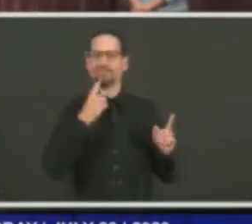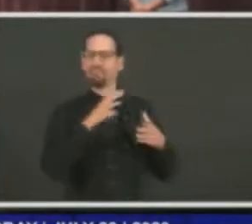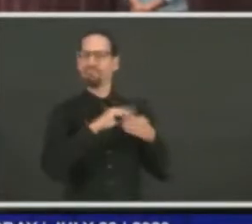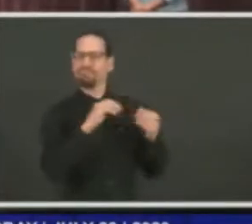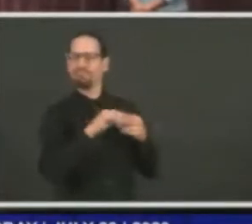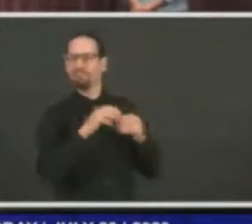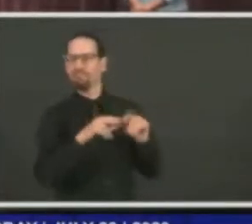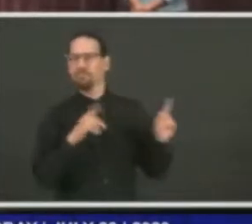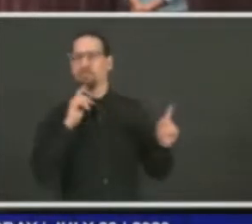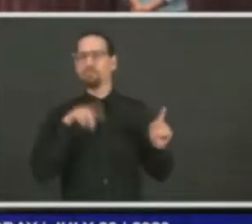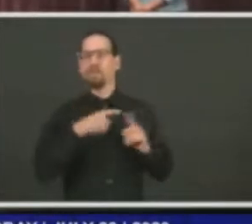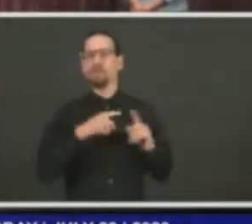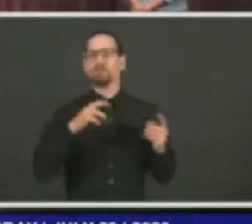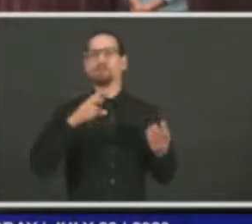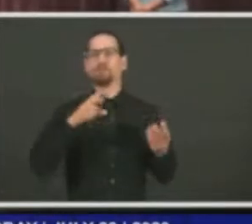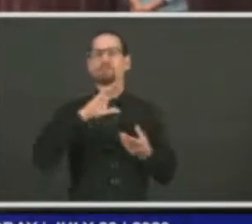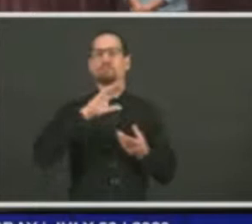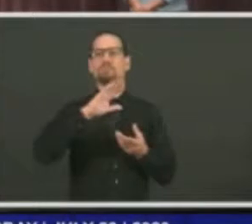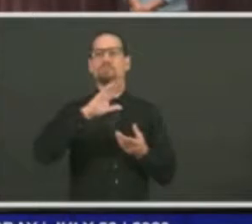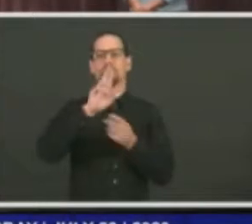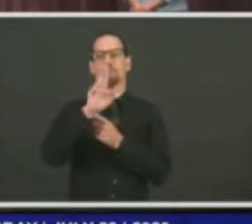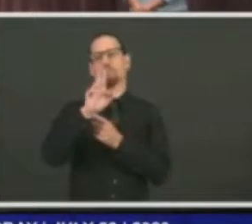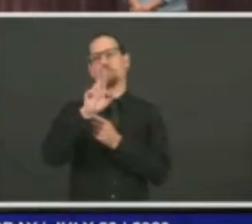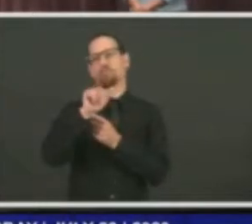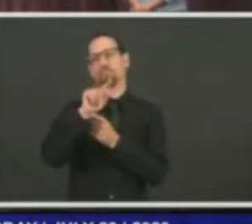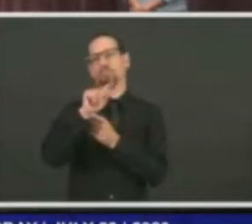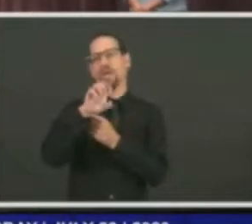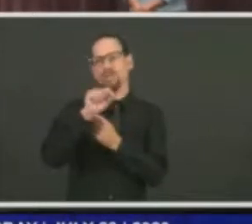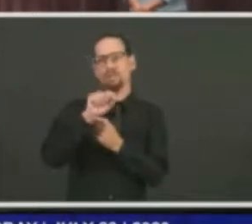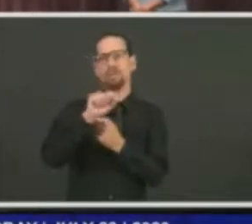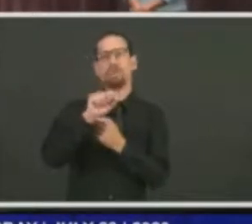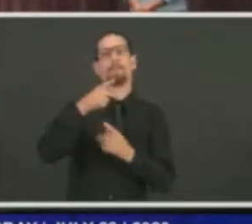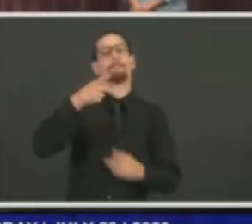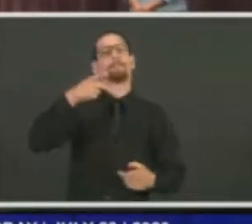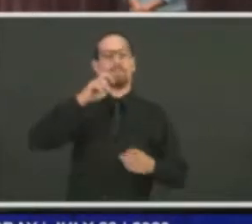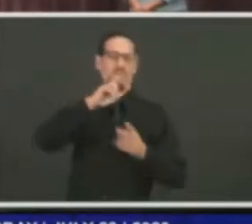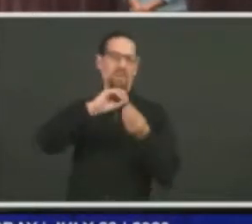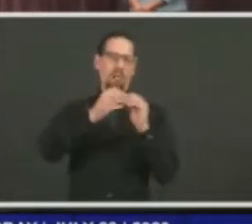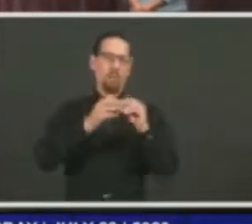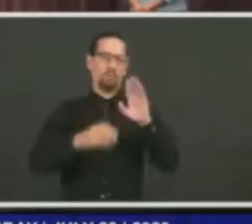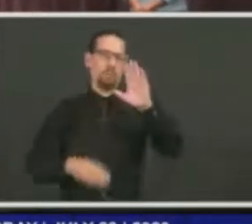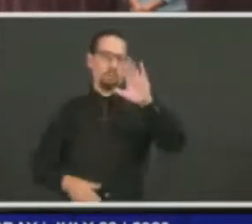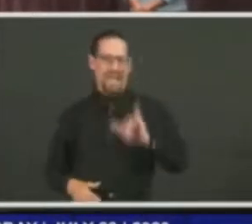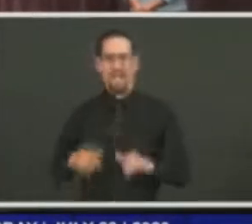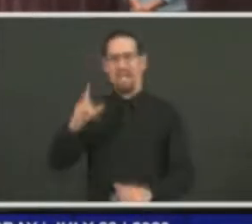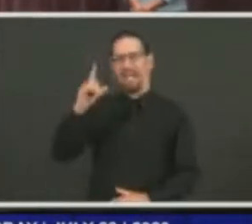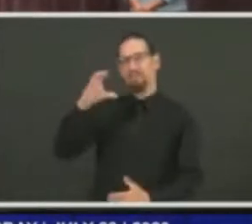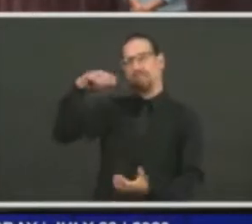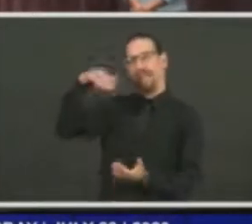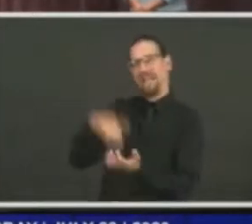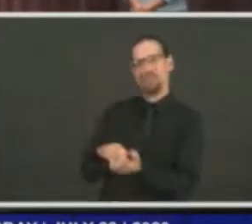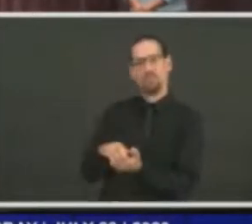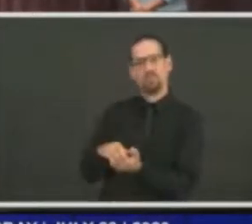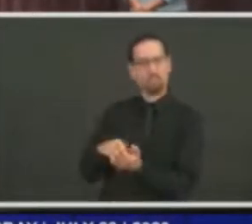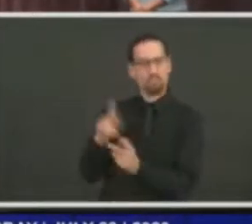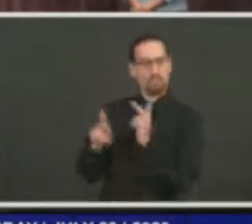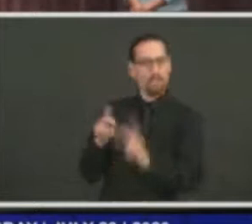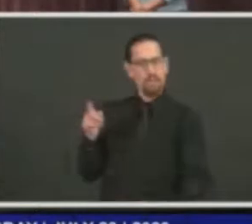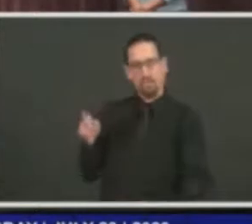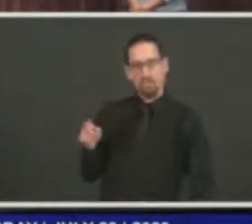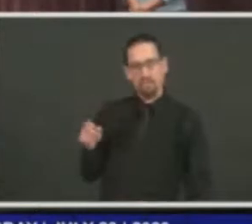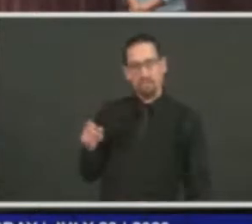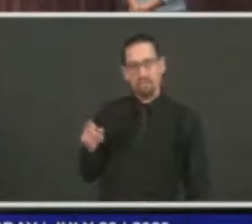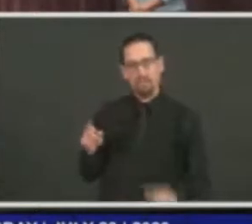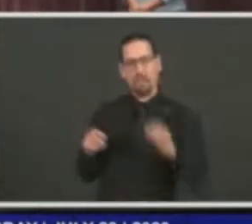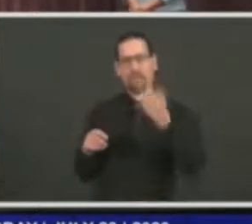state vary radically from city to city. So you have, on the one hand, something like 5,300